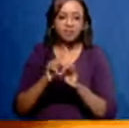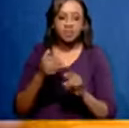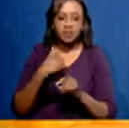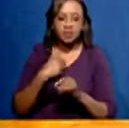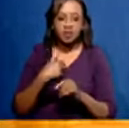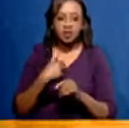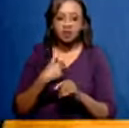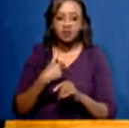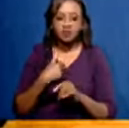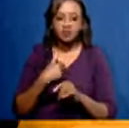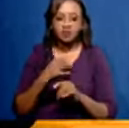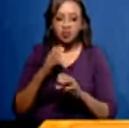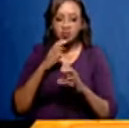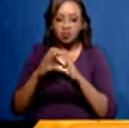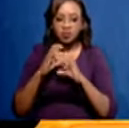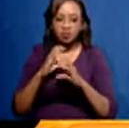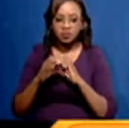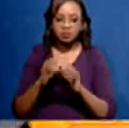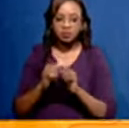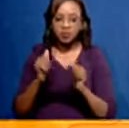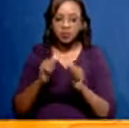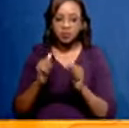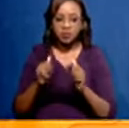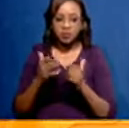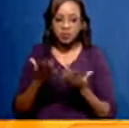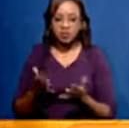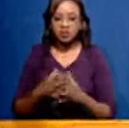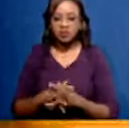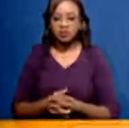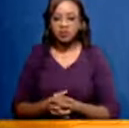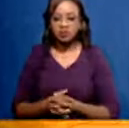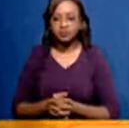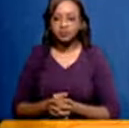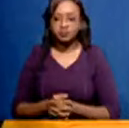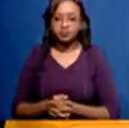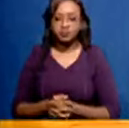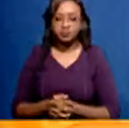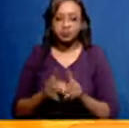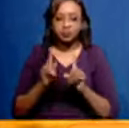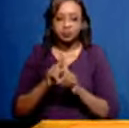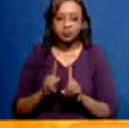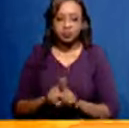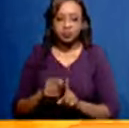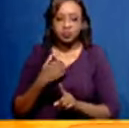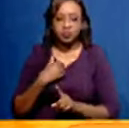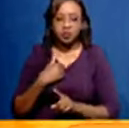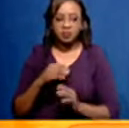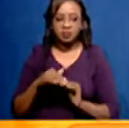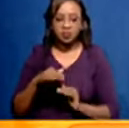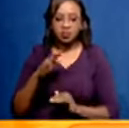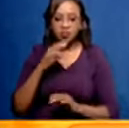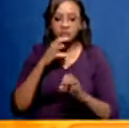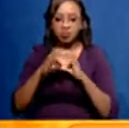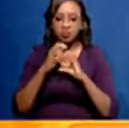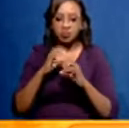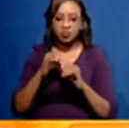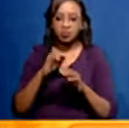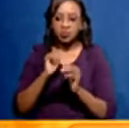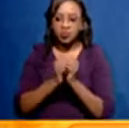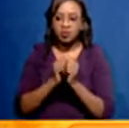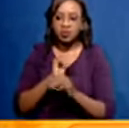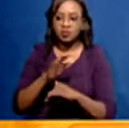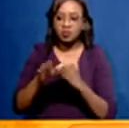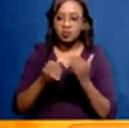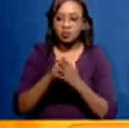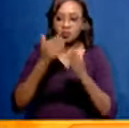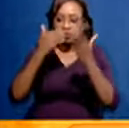chancellor's conversation, which is taking place, obviously. But at the same time, let's also have a chancellor's conversation with all the universities here